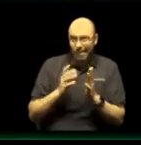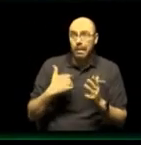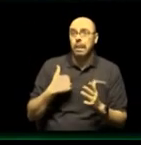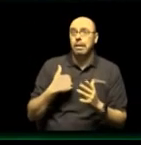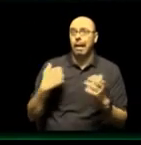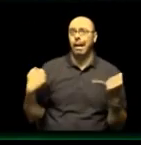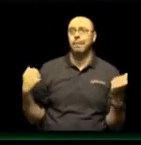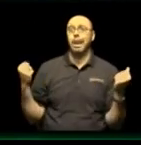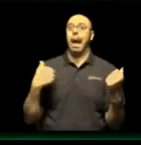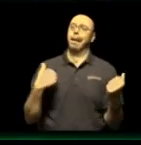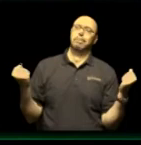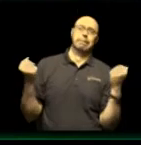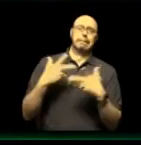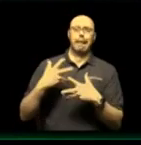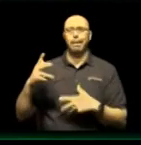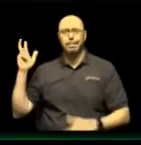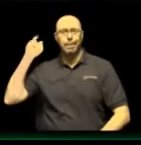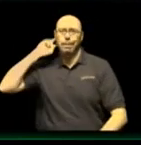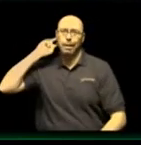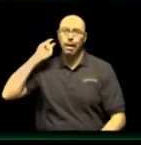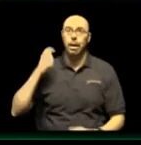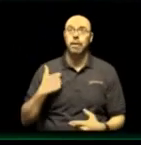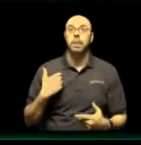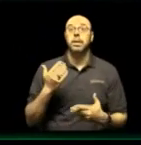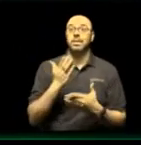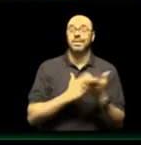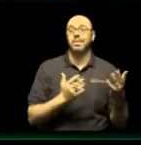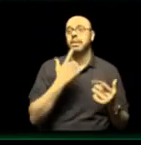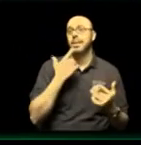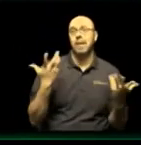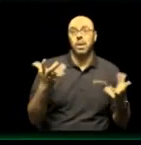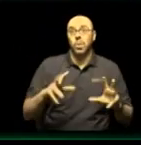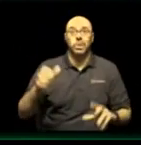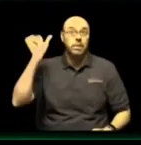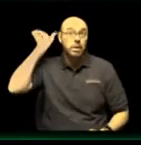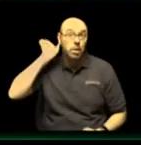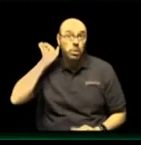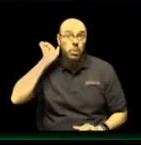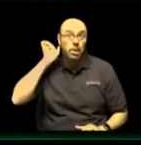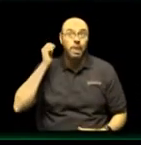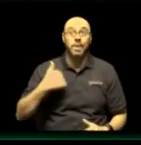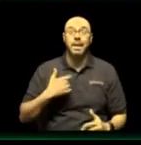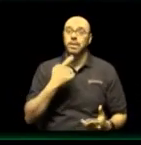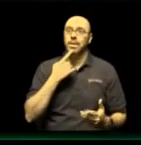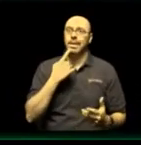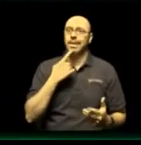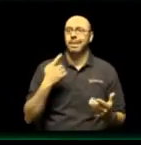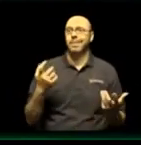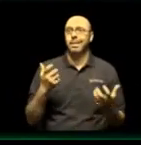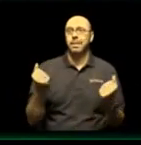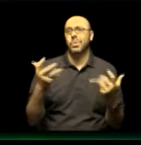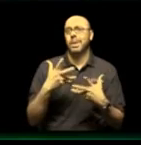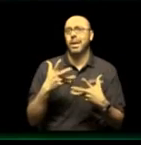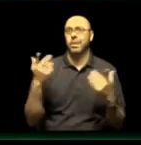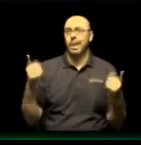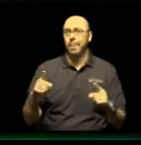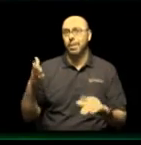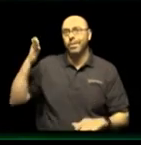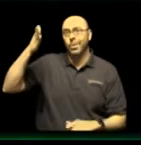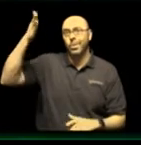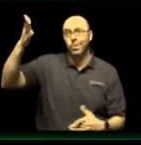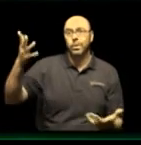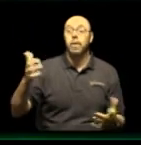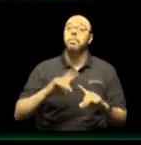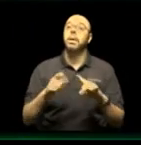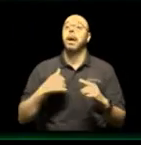Cochlear. Some said they don't like surgery. Some they scared that's going to happen in the future. Right. But